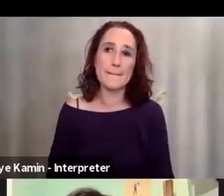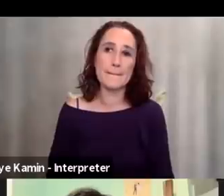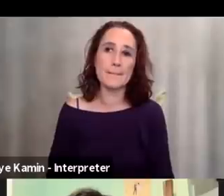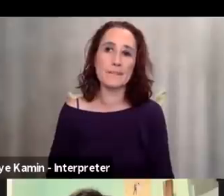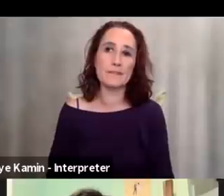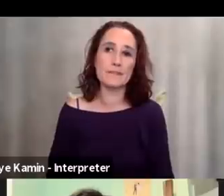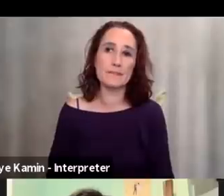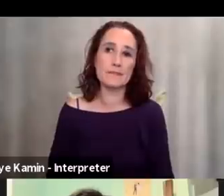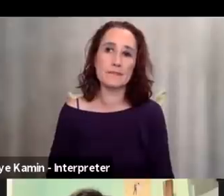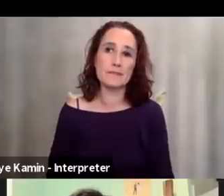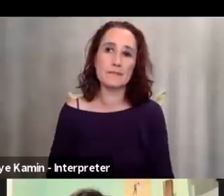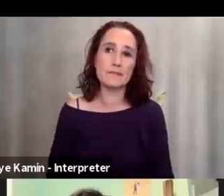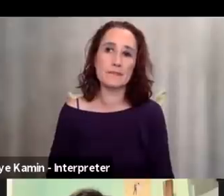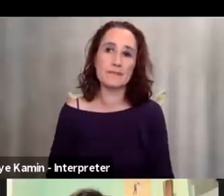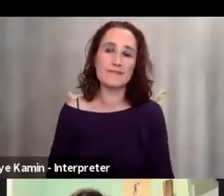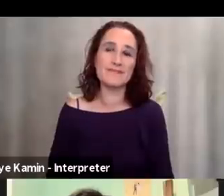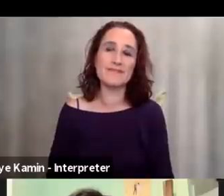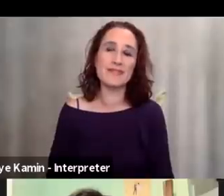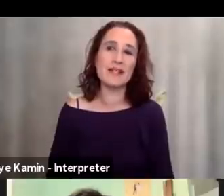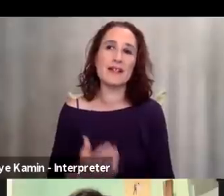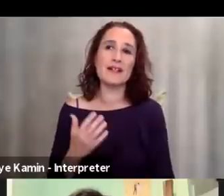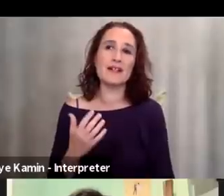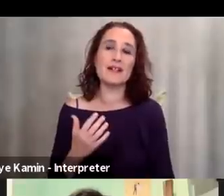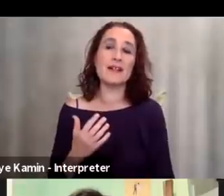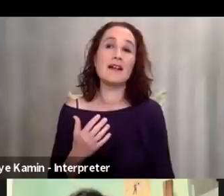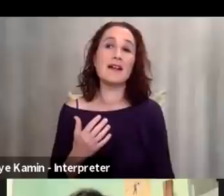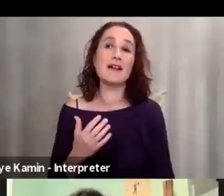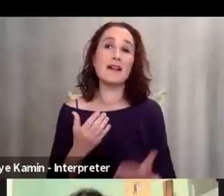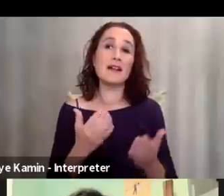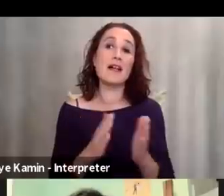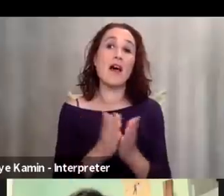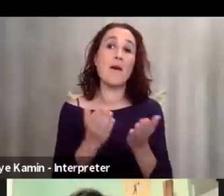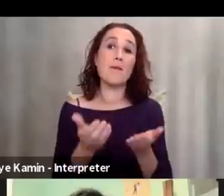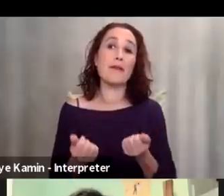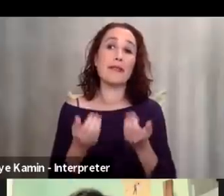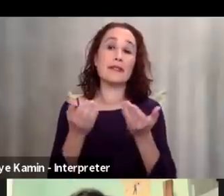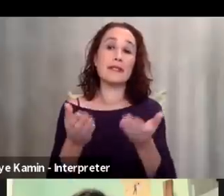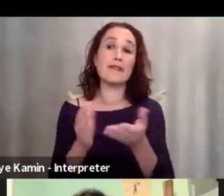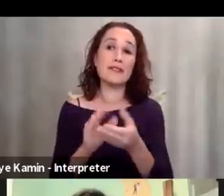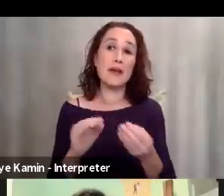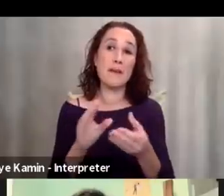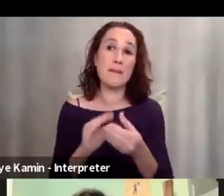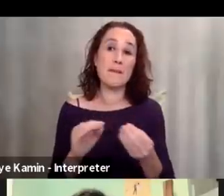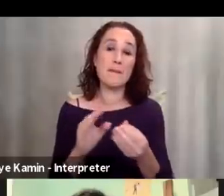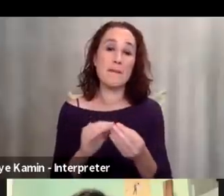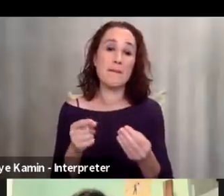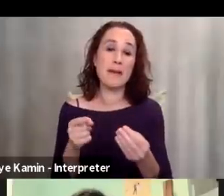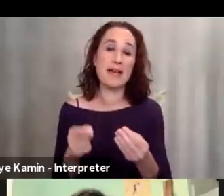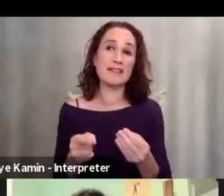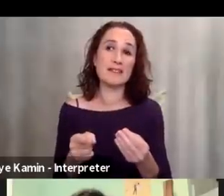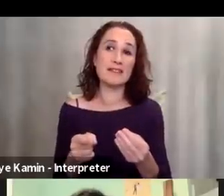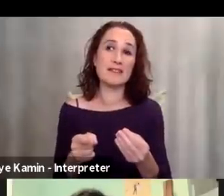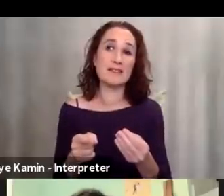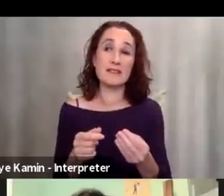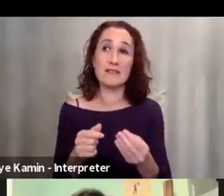there's an insidious quality to a book that delivers a message that